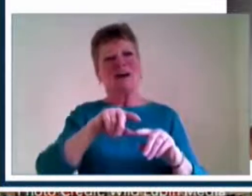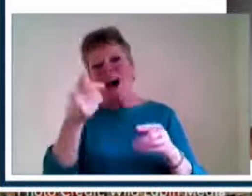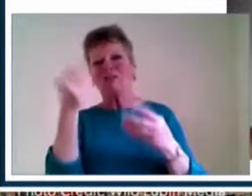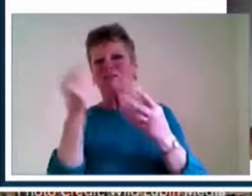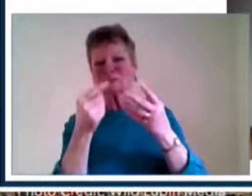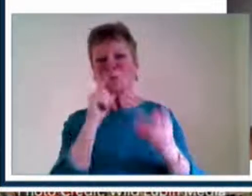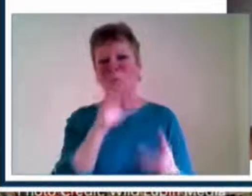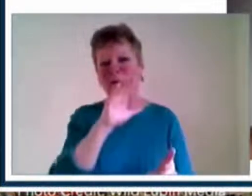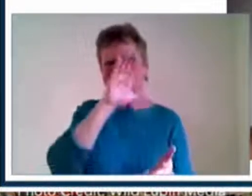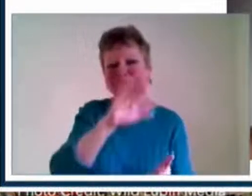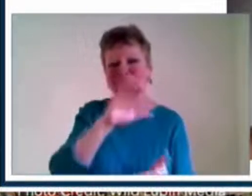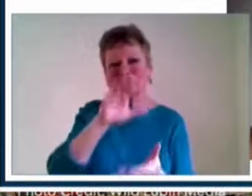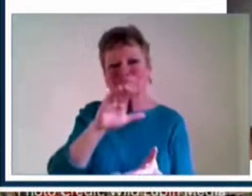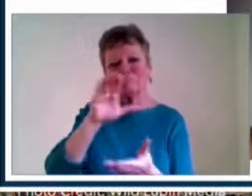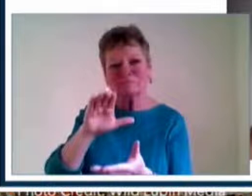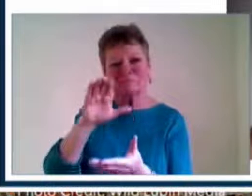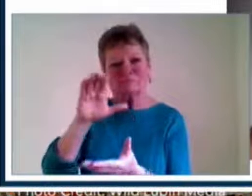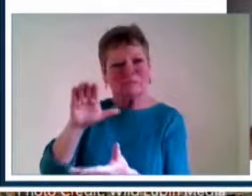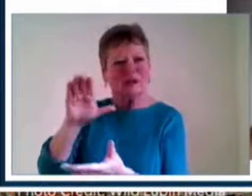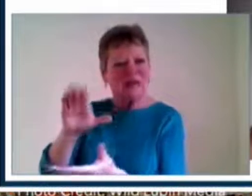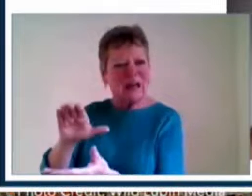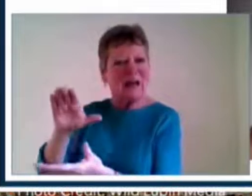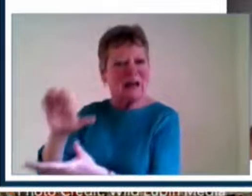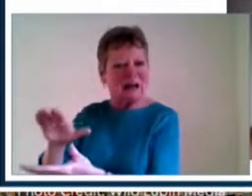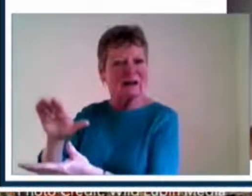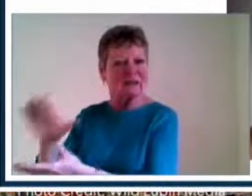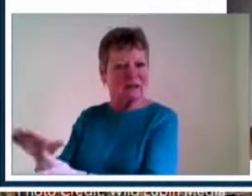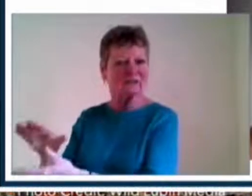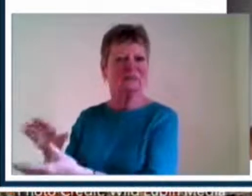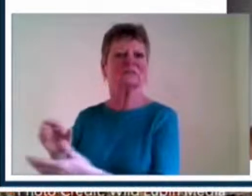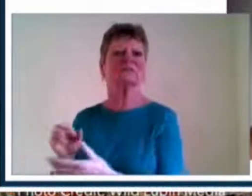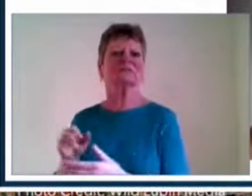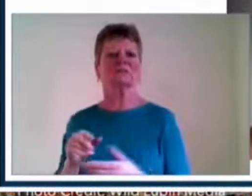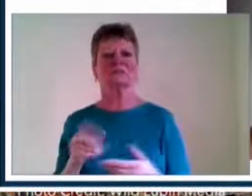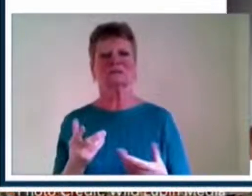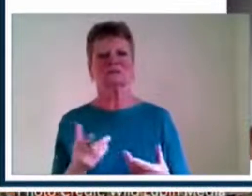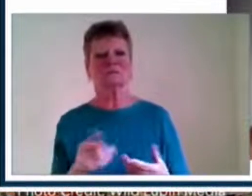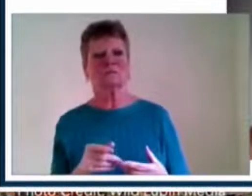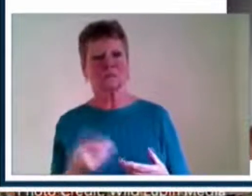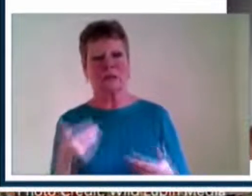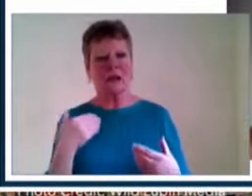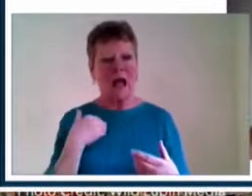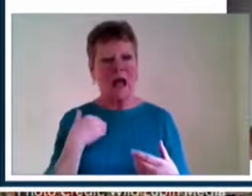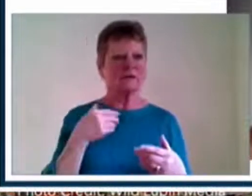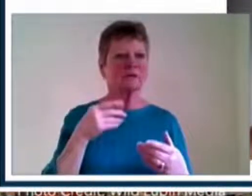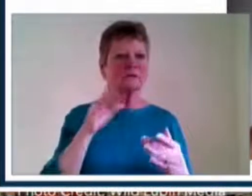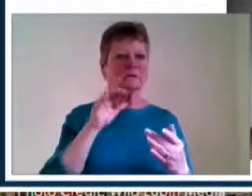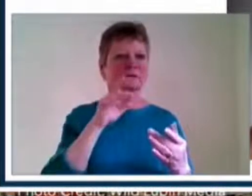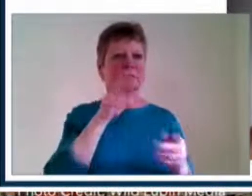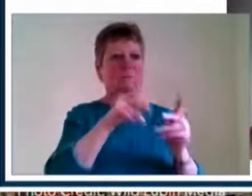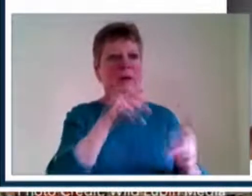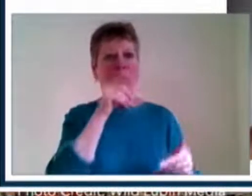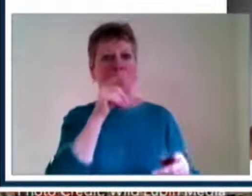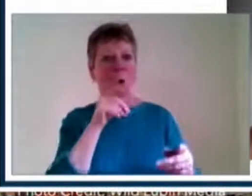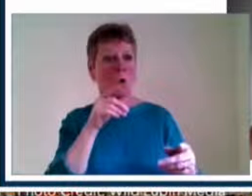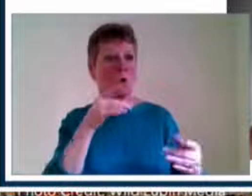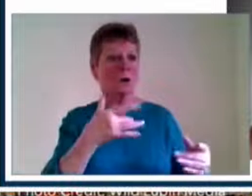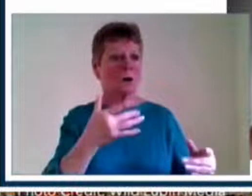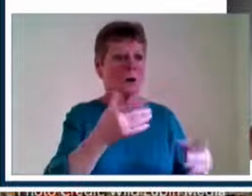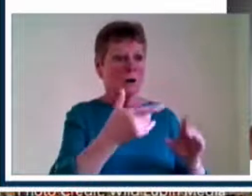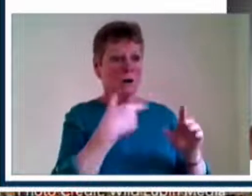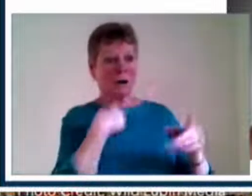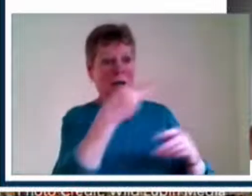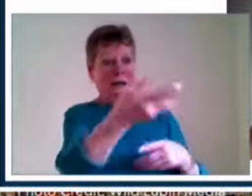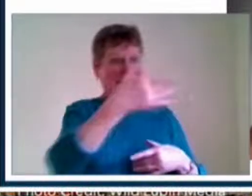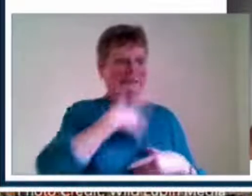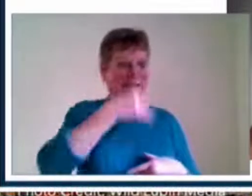restrictions, further moving away from contact tracing, having all contacts isolate, all those steps. You